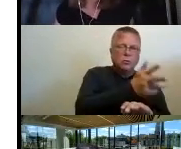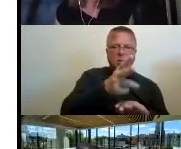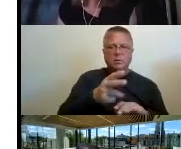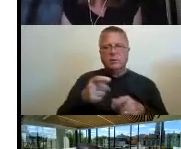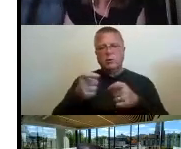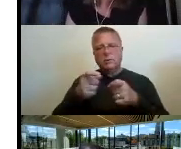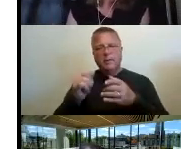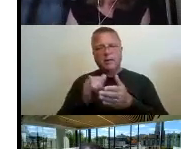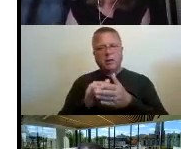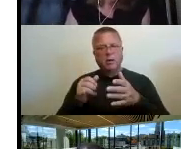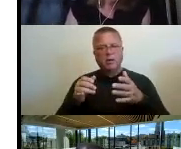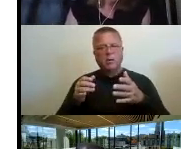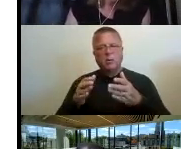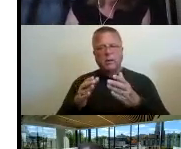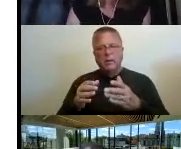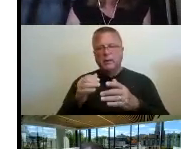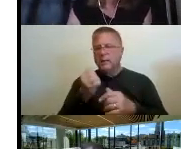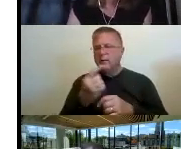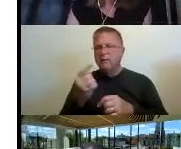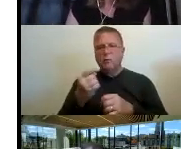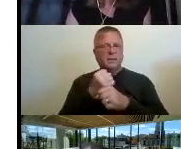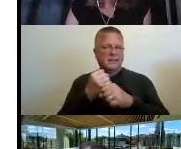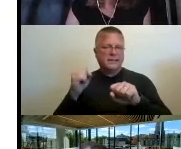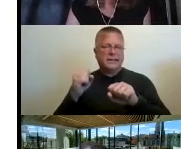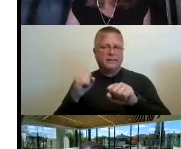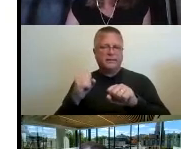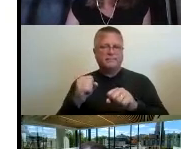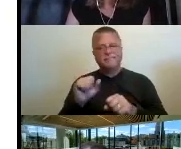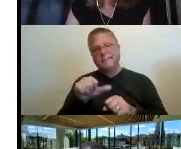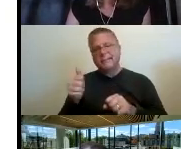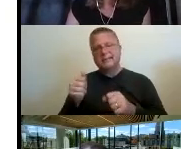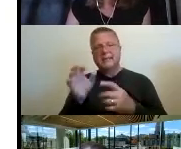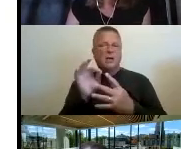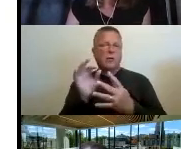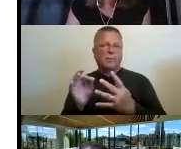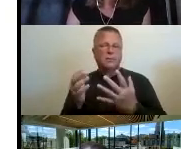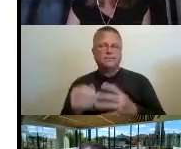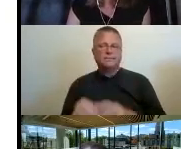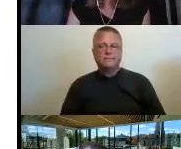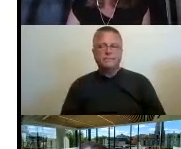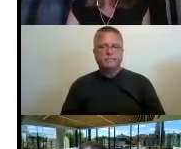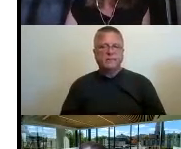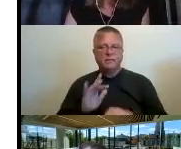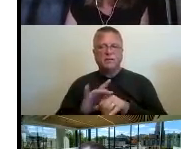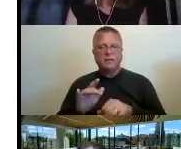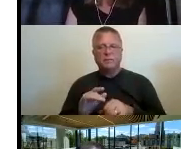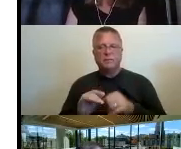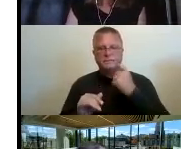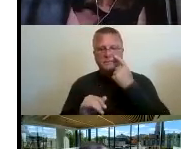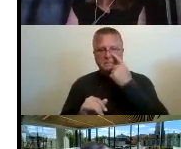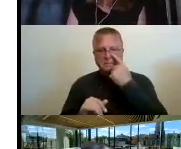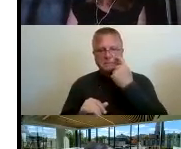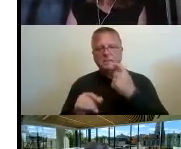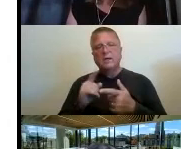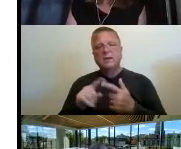in a way that everybody, you know, remains safe. But that's another option that's available to us. And